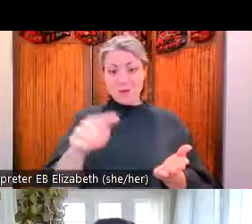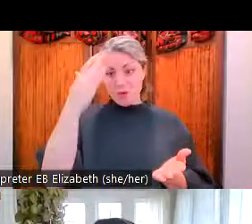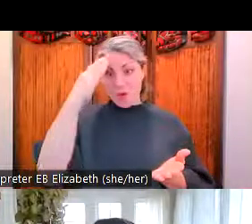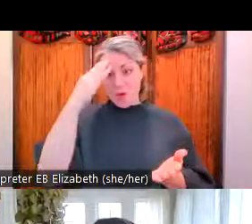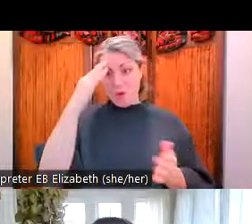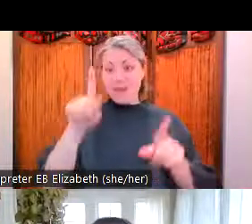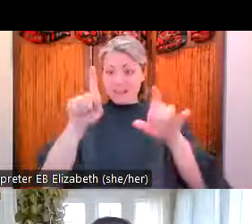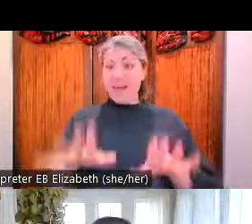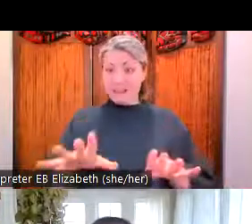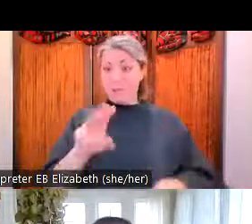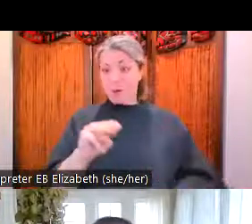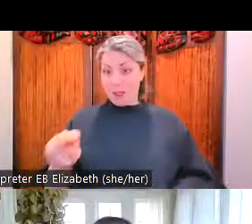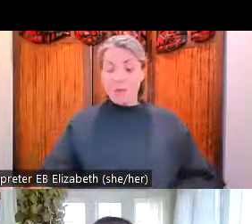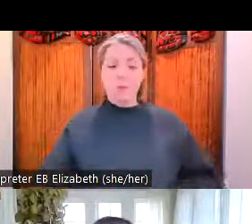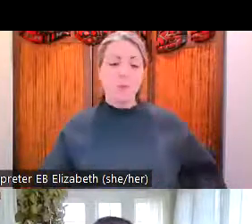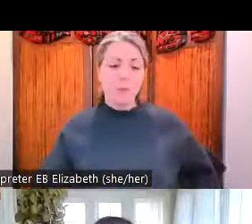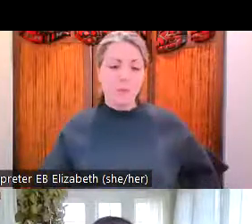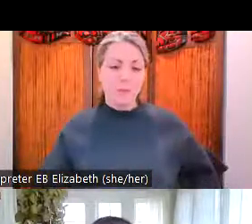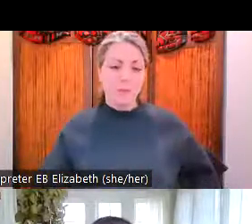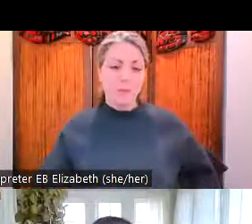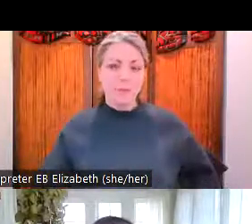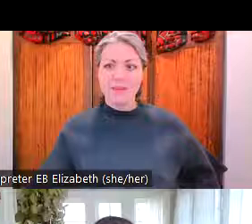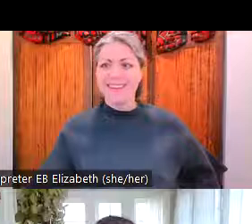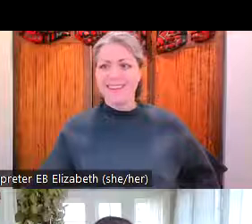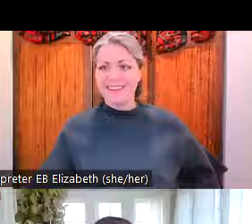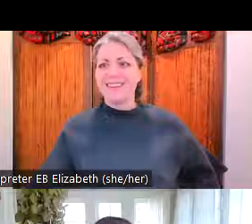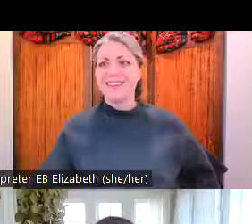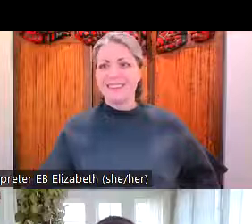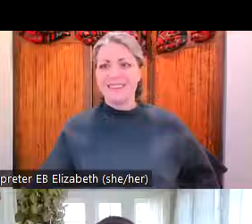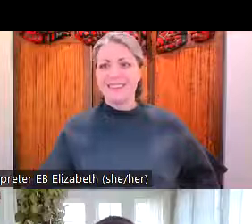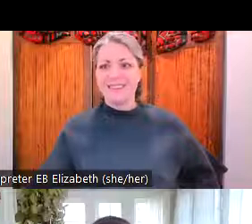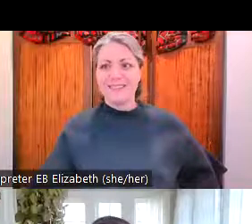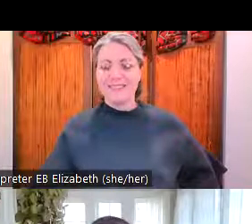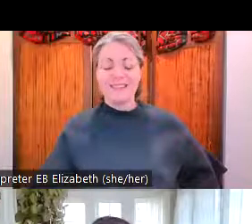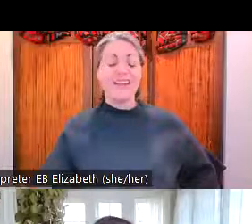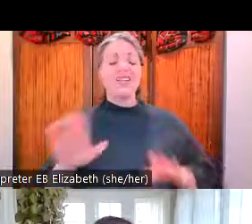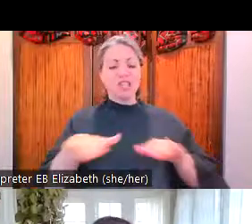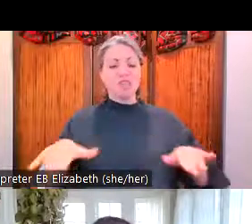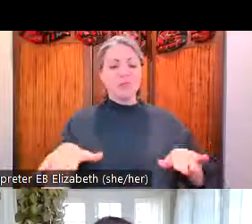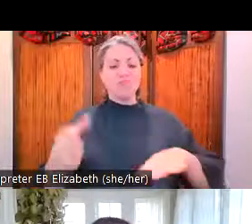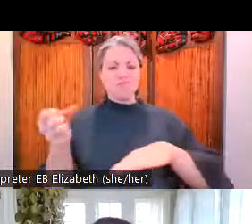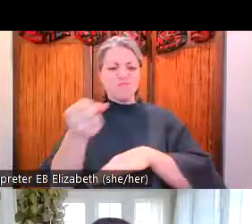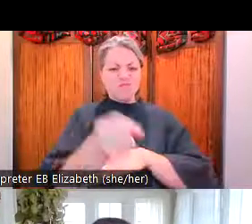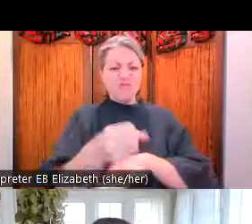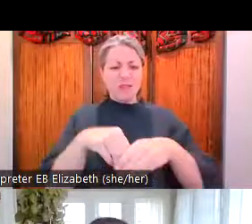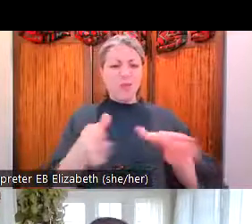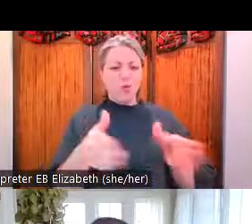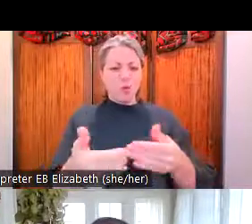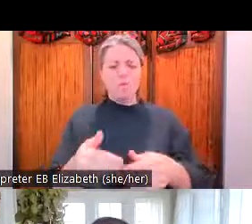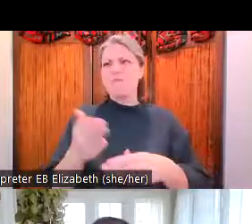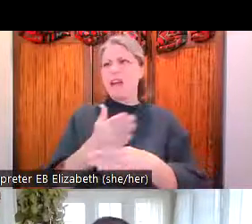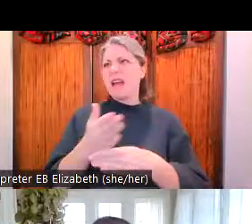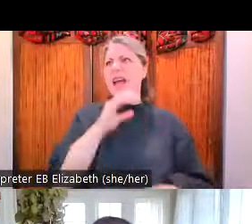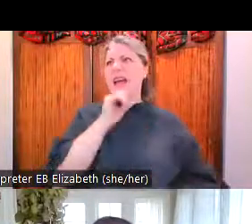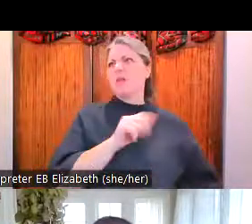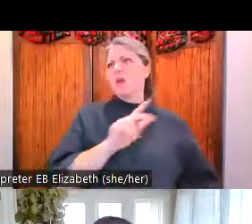like this. There's children between the ages of 3 and 5, and they're taken to a room one by one, and they're tested individually.